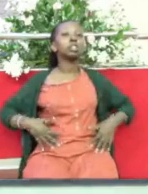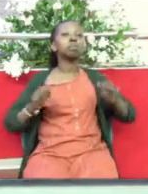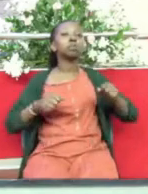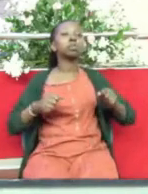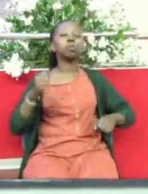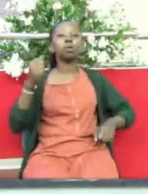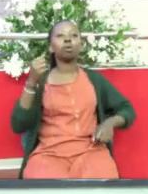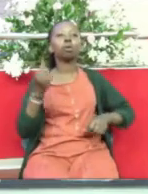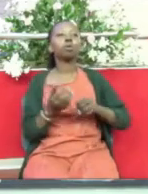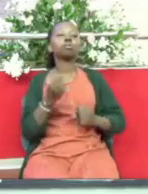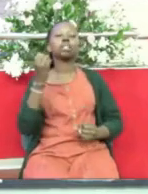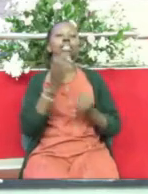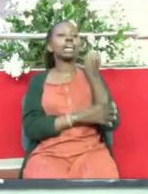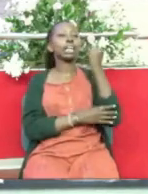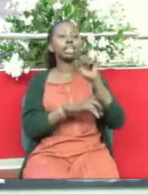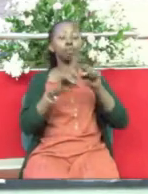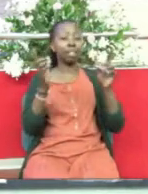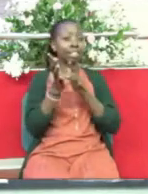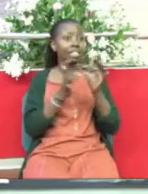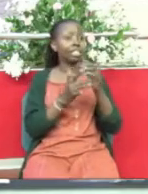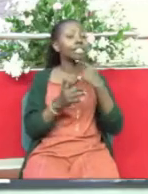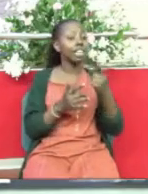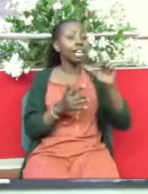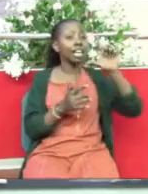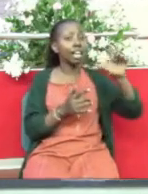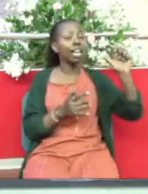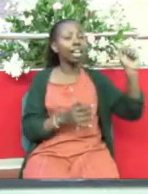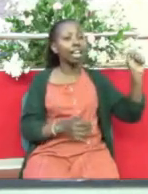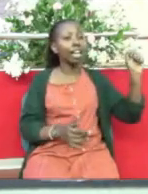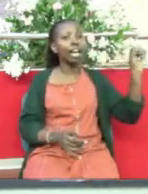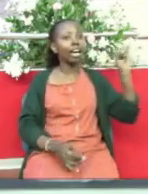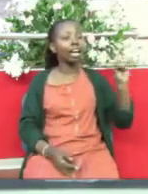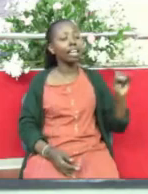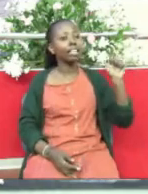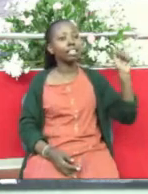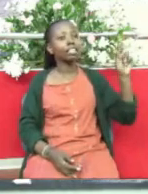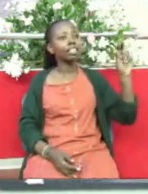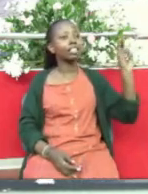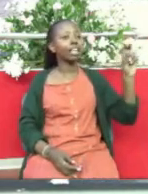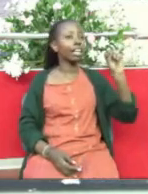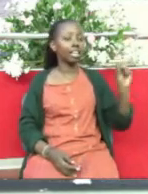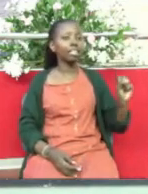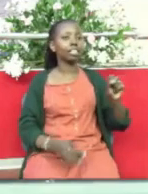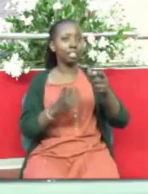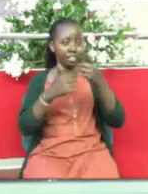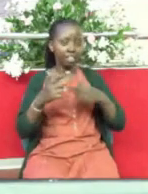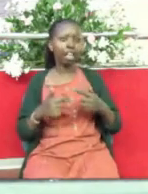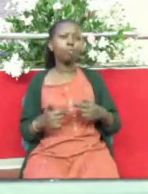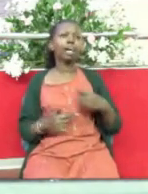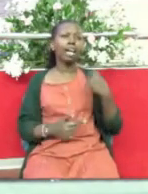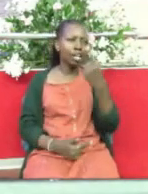ya wafu ingetoka. But he said, Lazarus. Lakini akasema Lazaro. Come forth. Toka. And